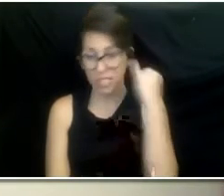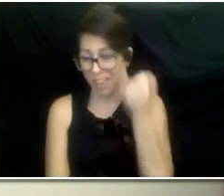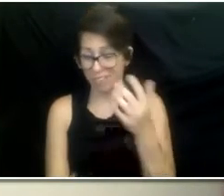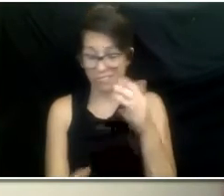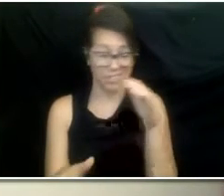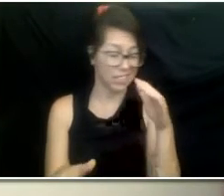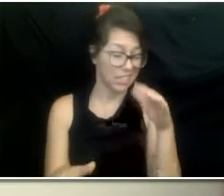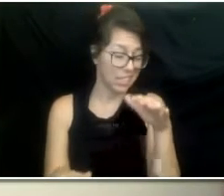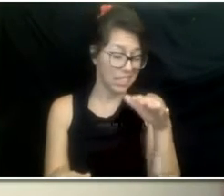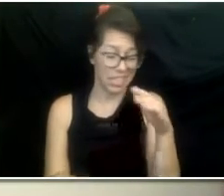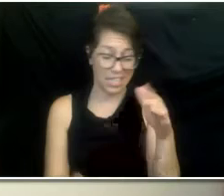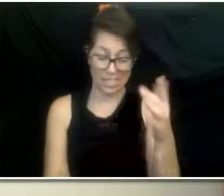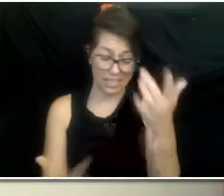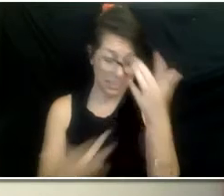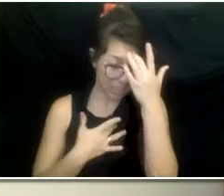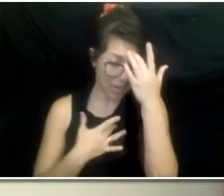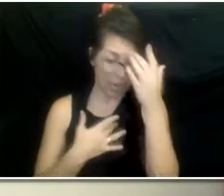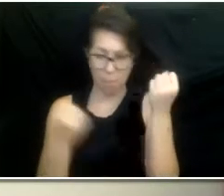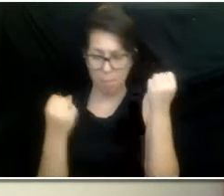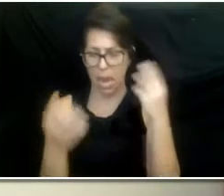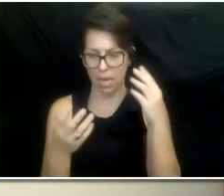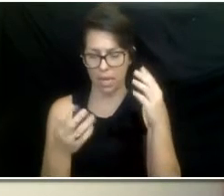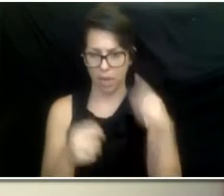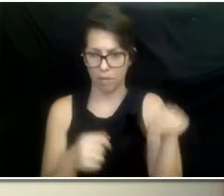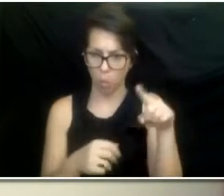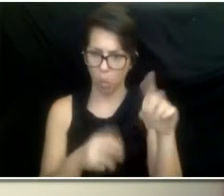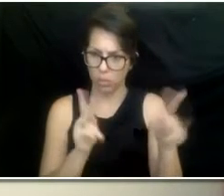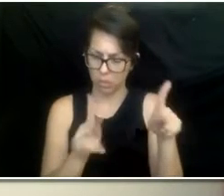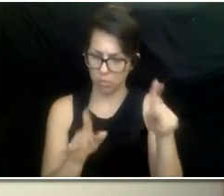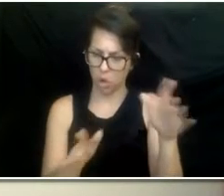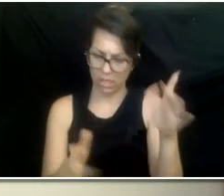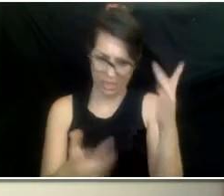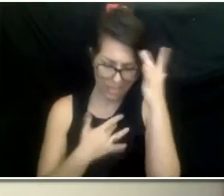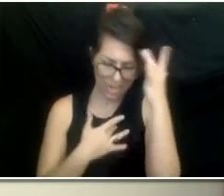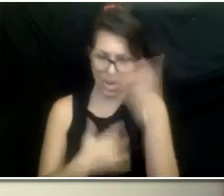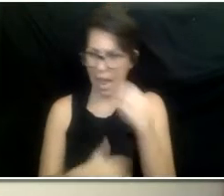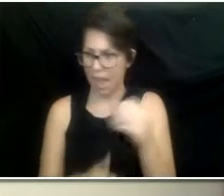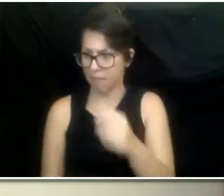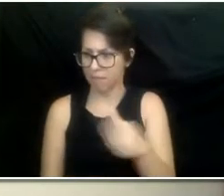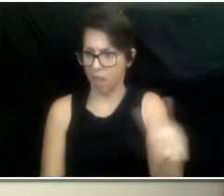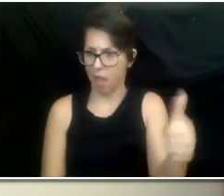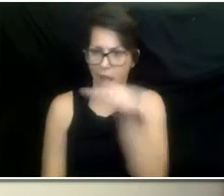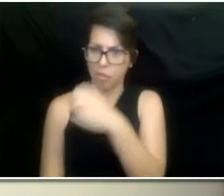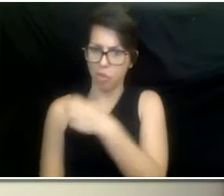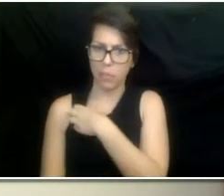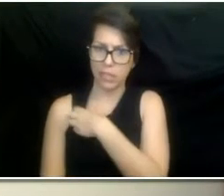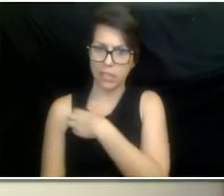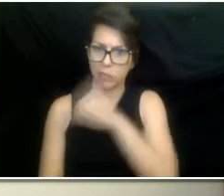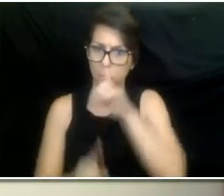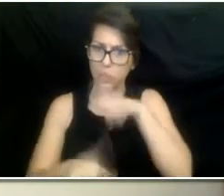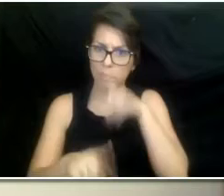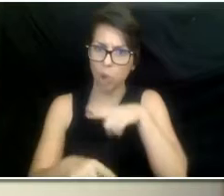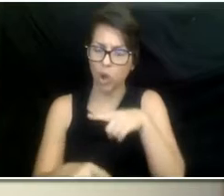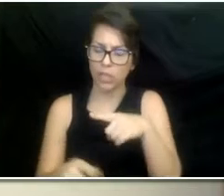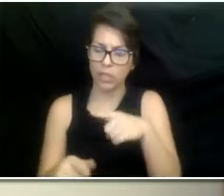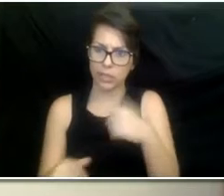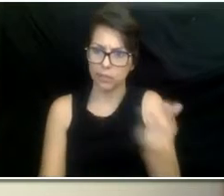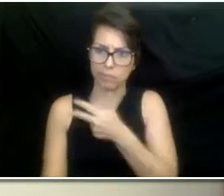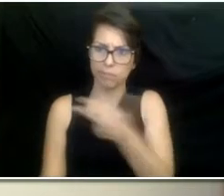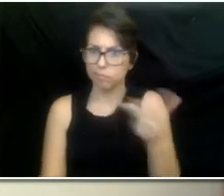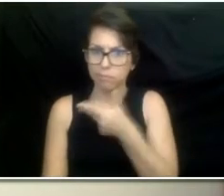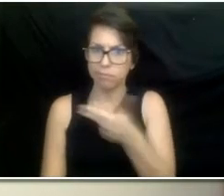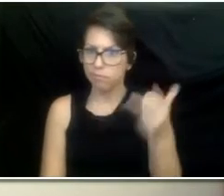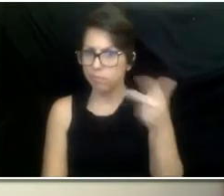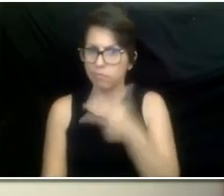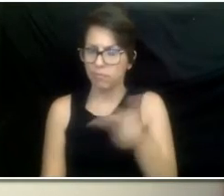doing the follow-ups but it's important to look at the body warn camera video to ensure that during this pandemic